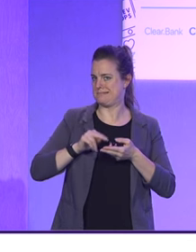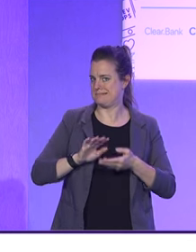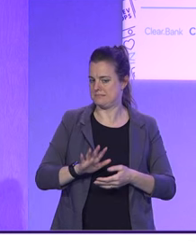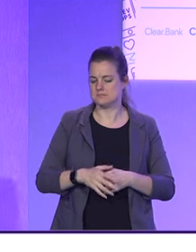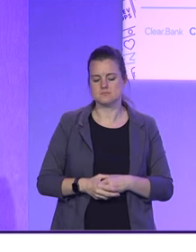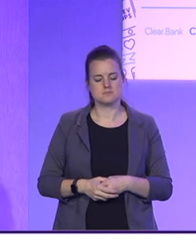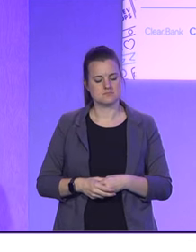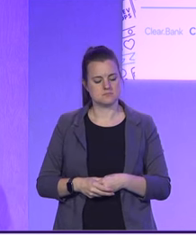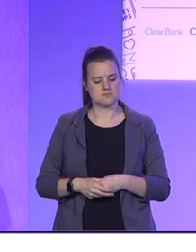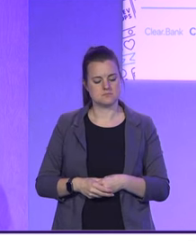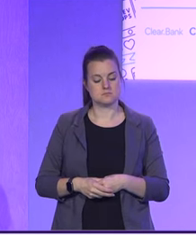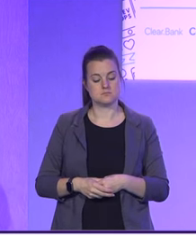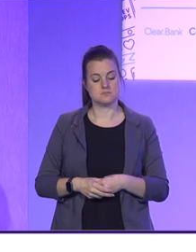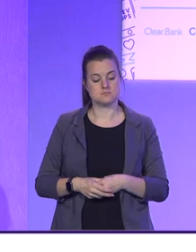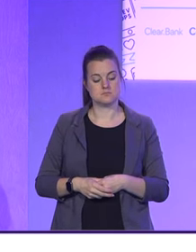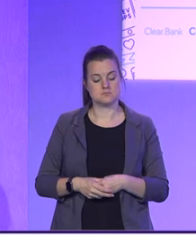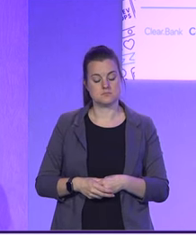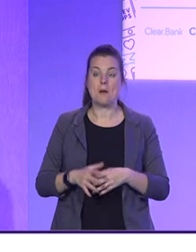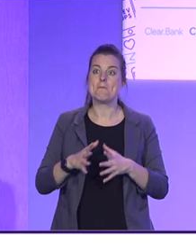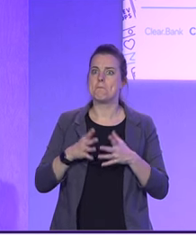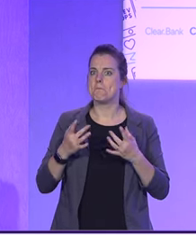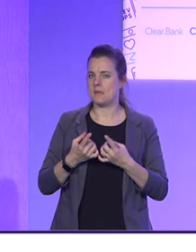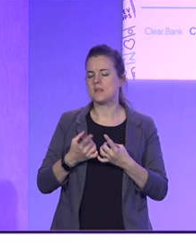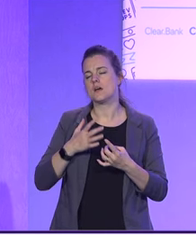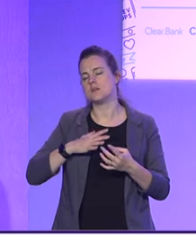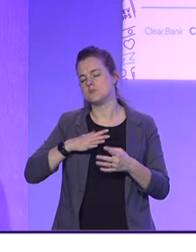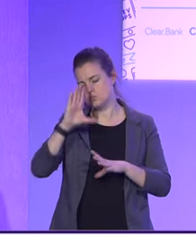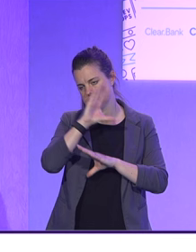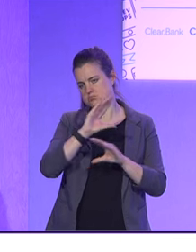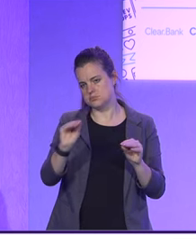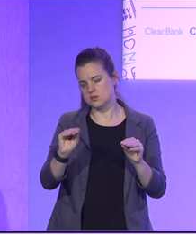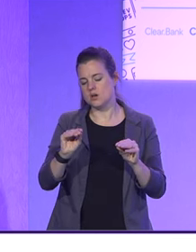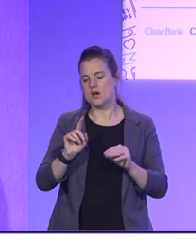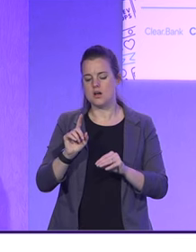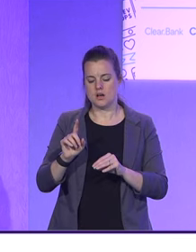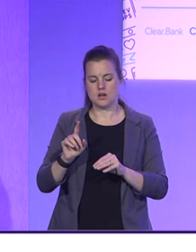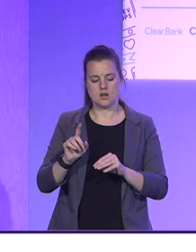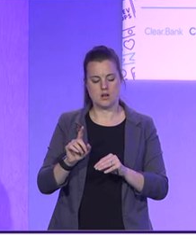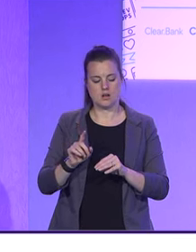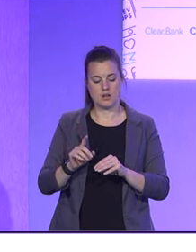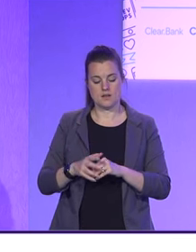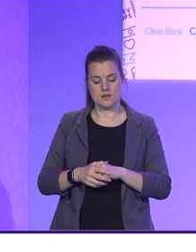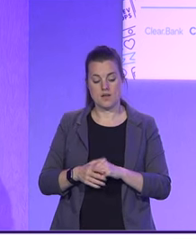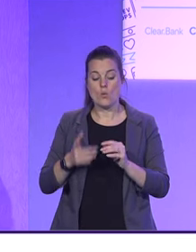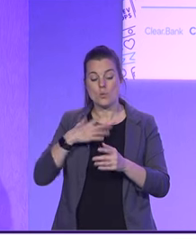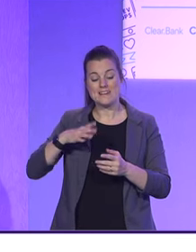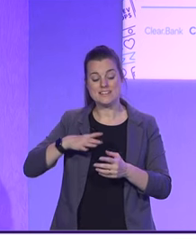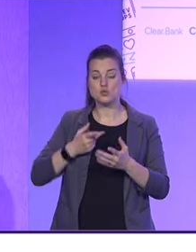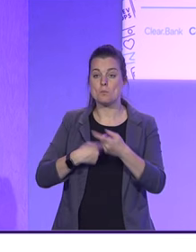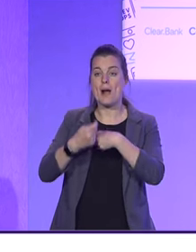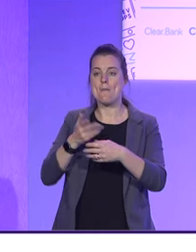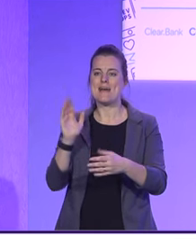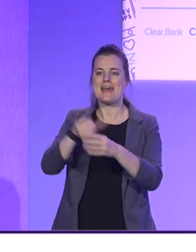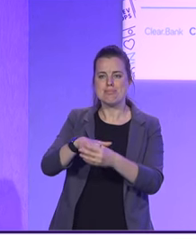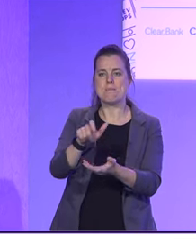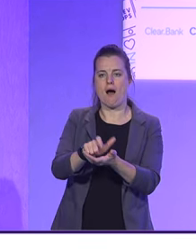And a big thing that I think I have to mention is that go to the market faster. Okay, this is